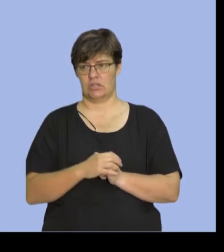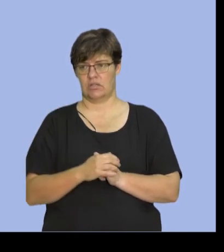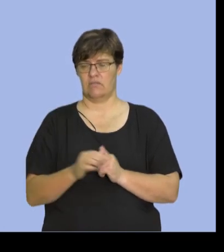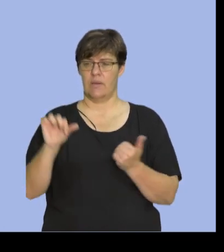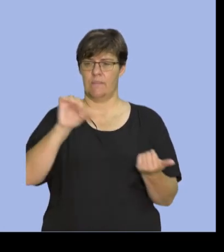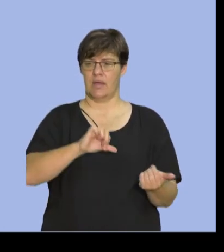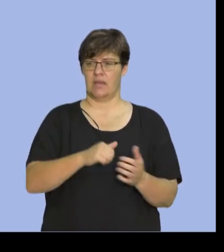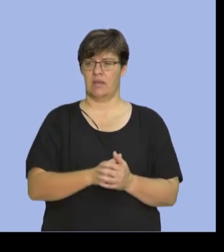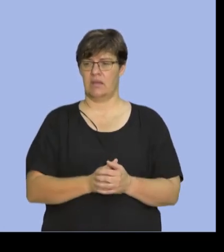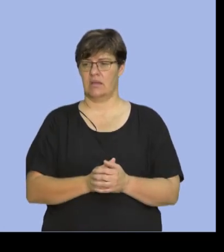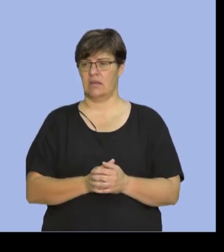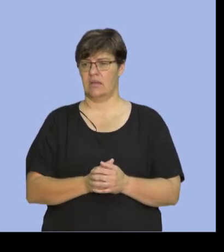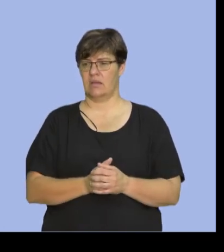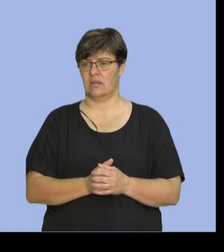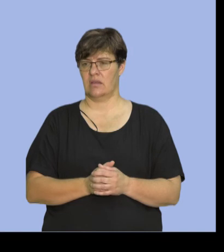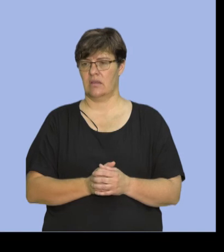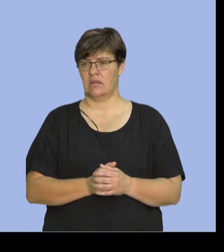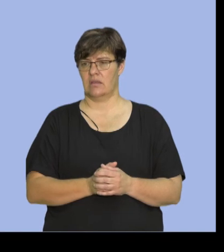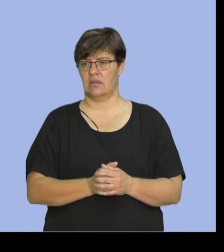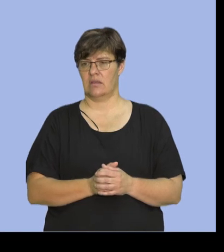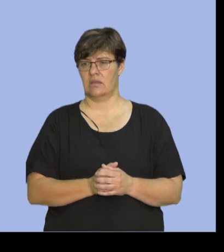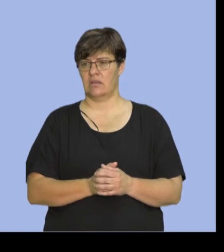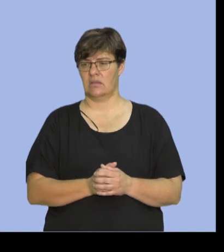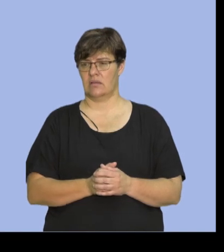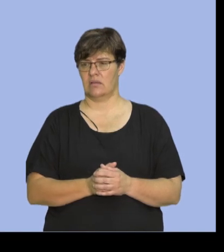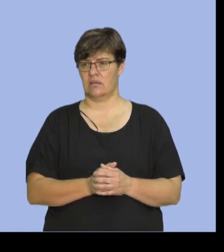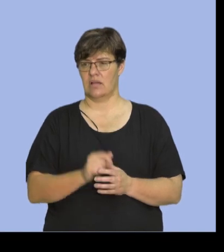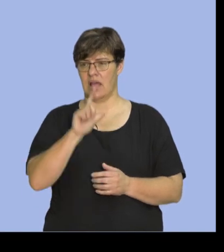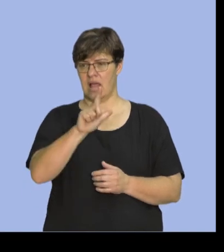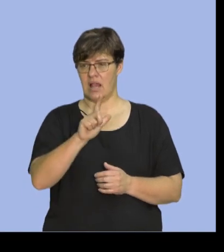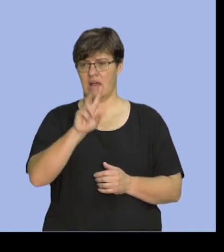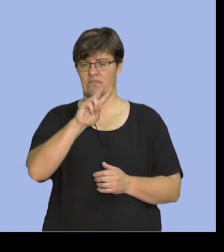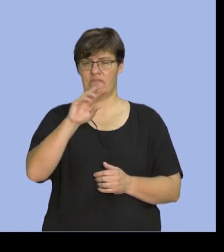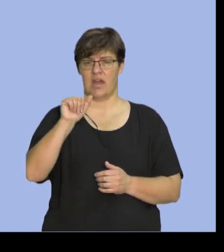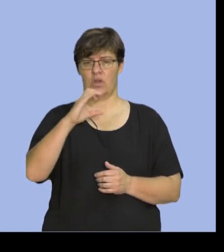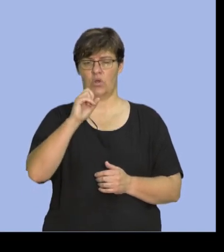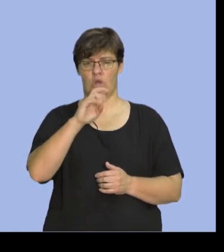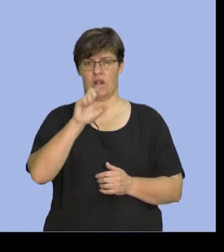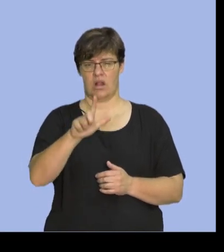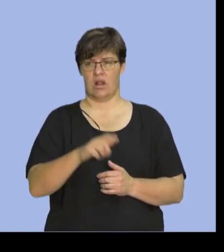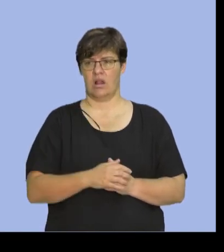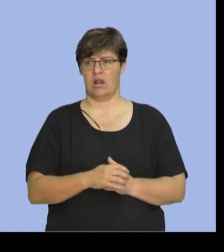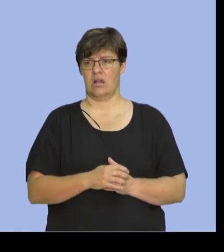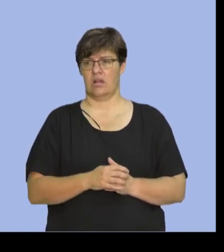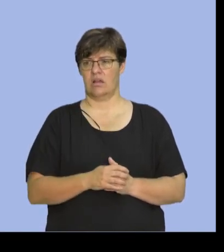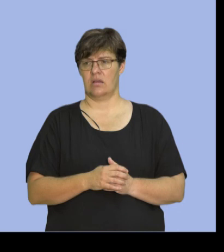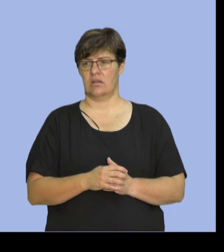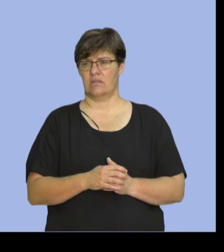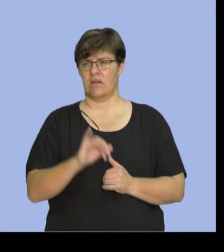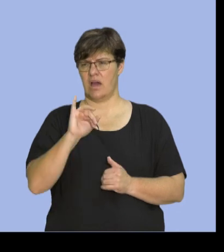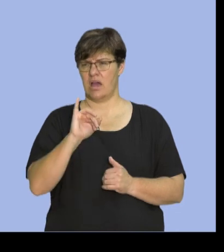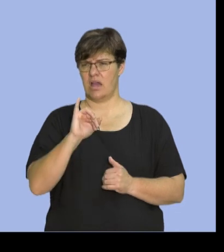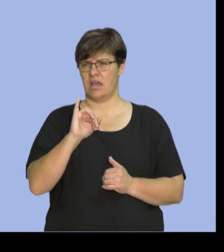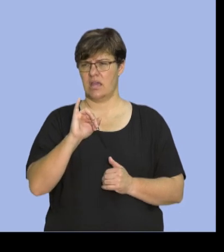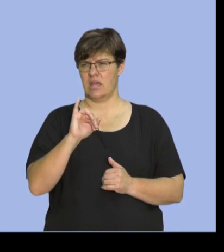to structure L was the vacuole, and structure I, if I'm correct,